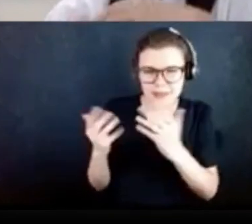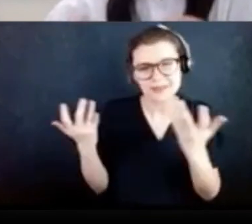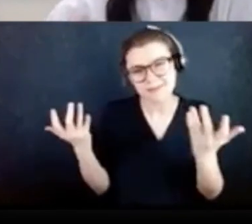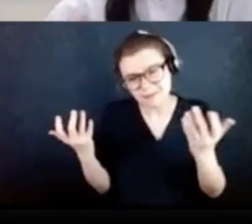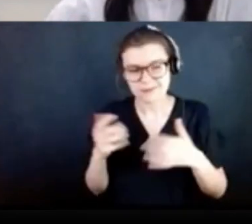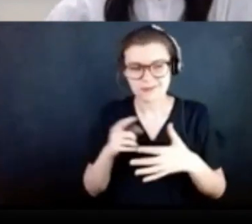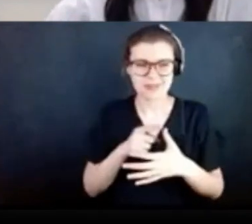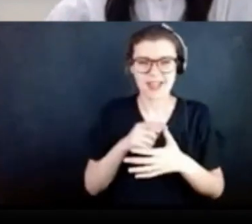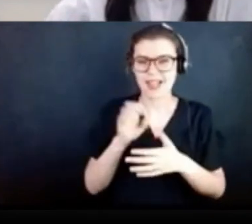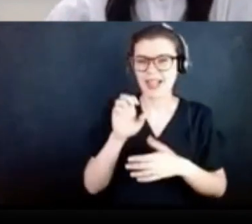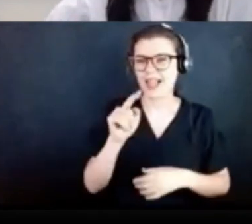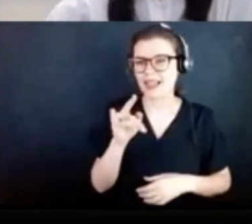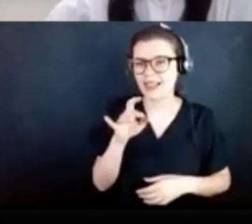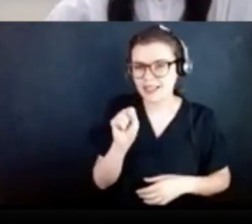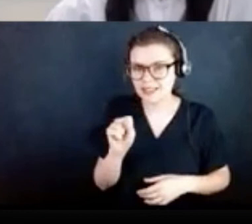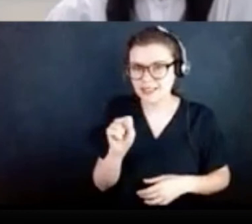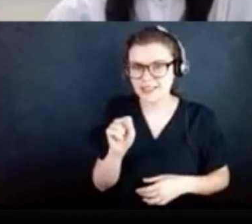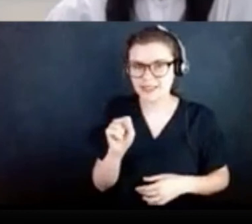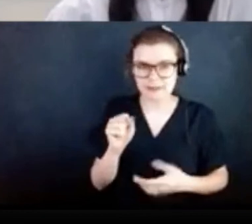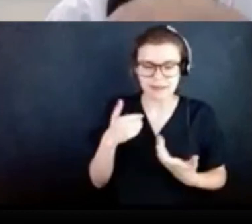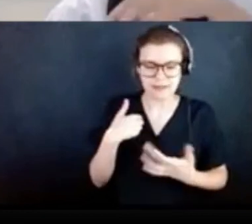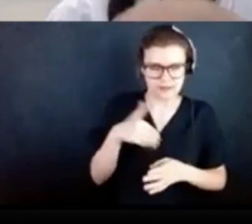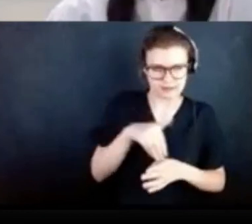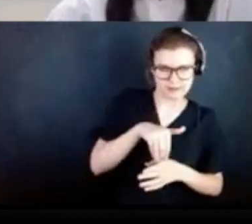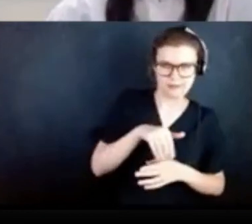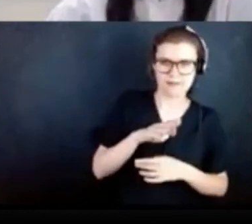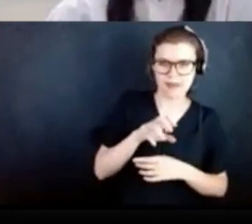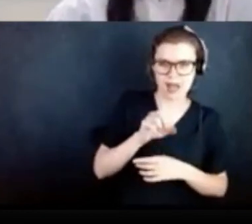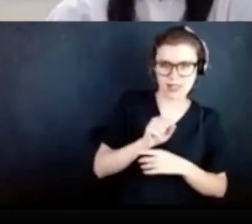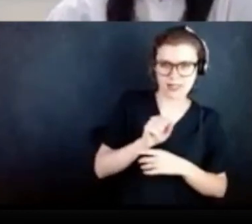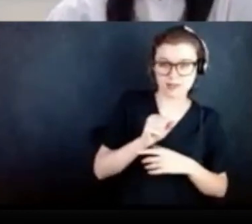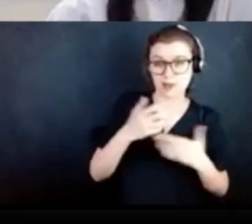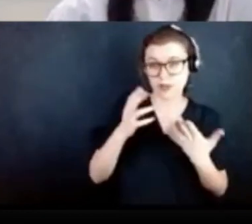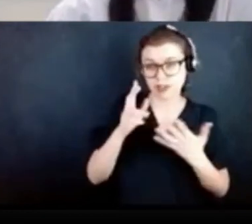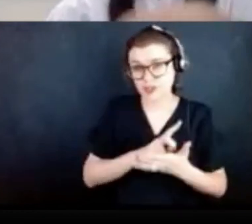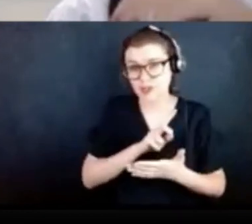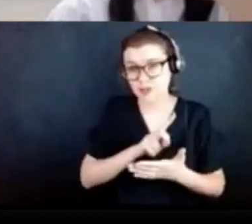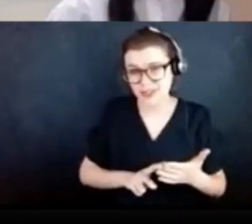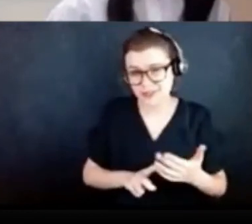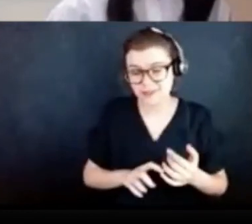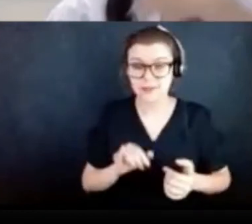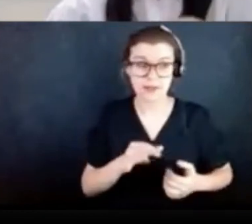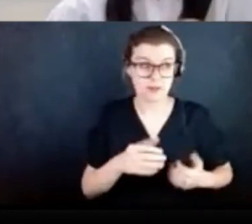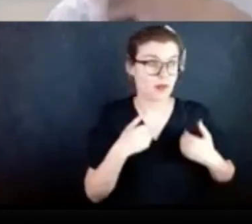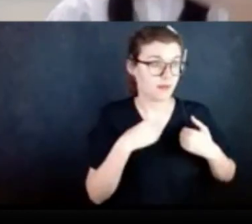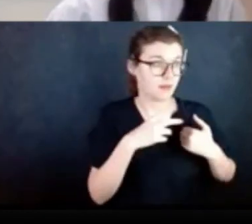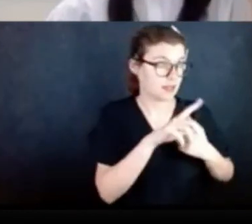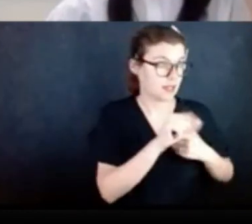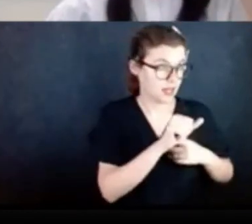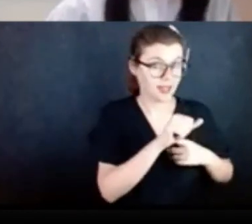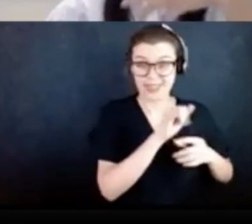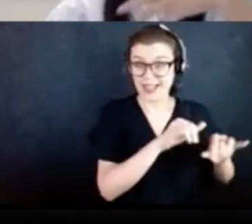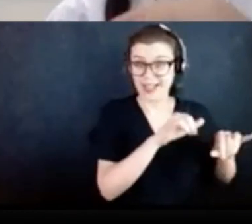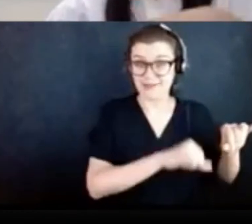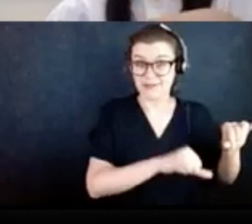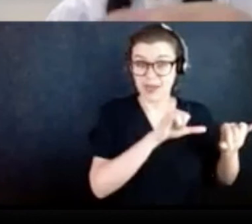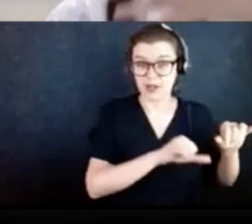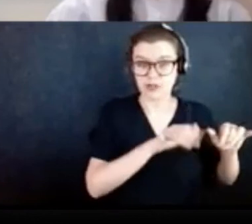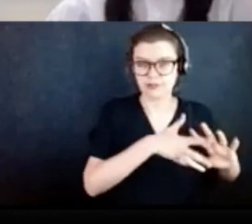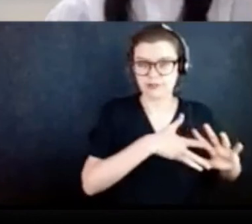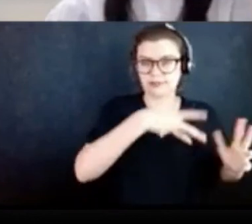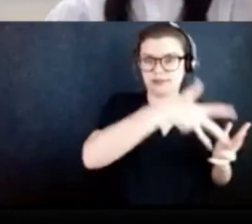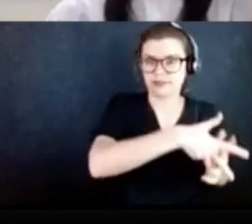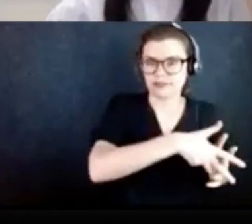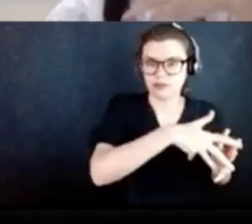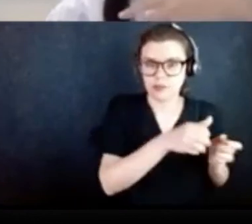as the issue of bias and discrimination, because it's got patterns in the data. And if it's a pattern that's like way it shows